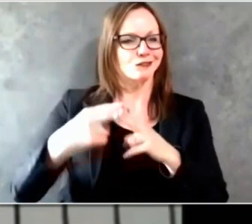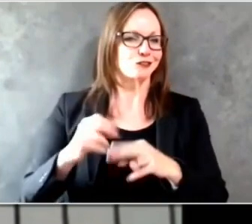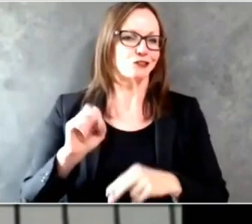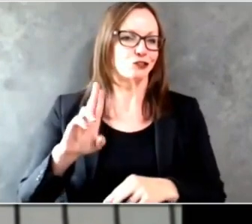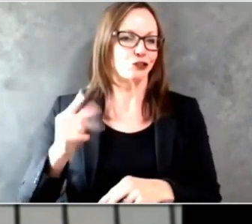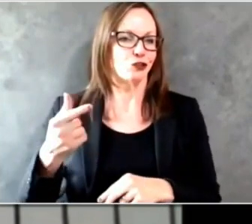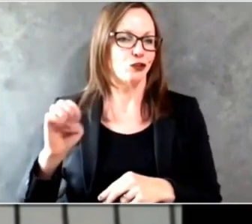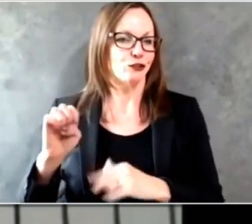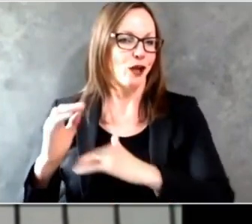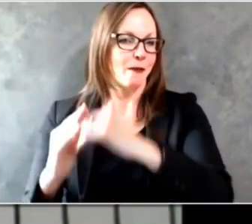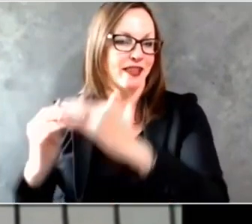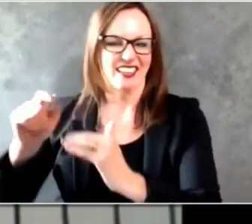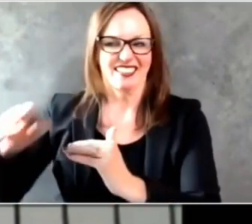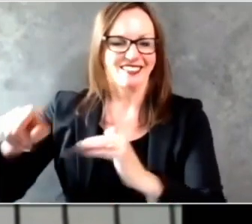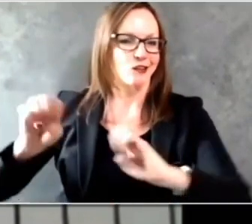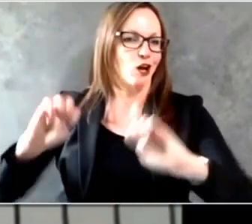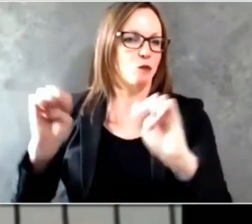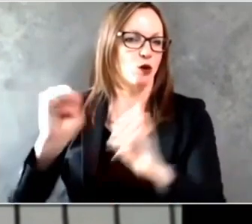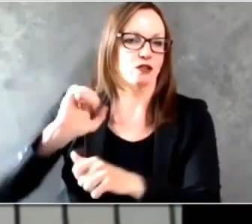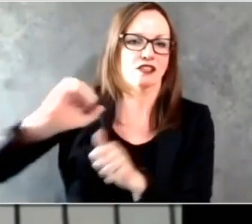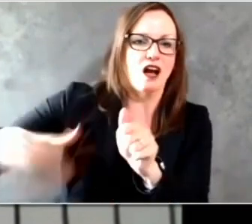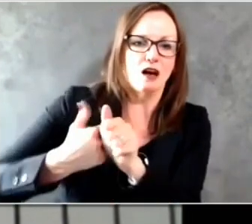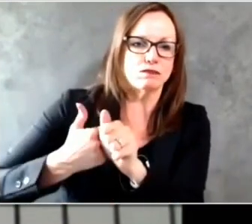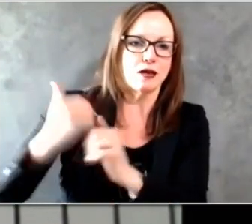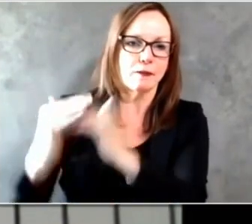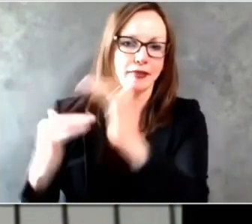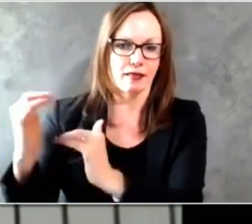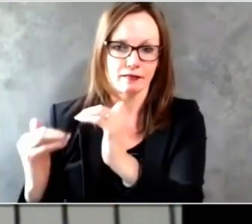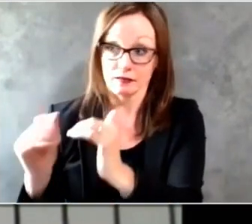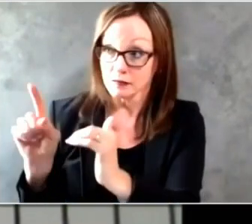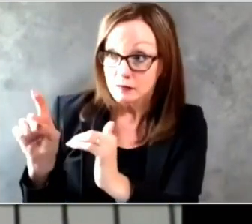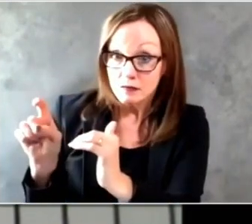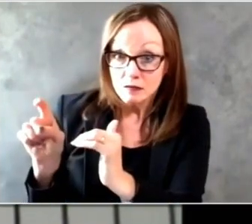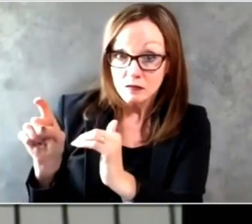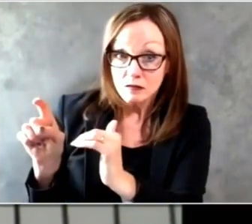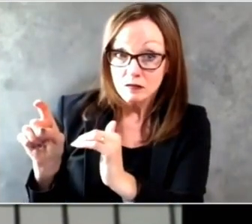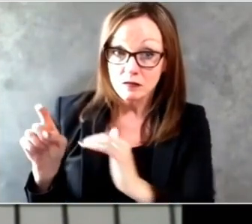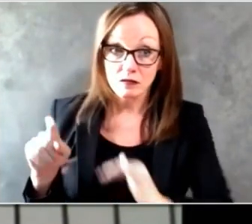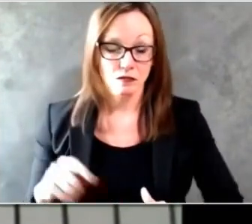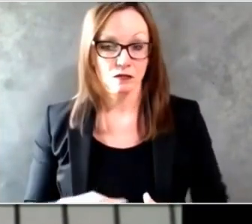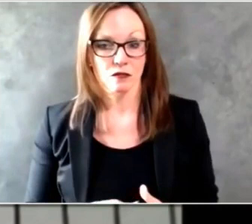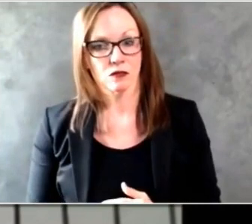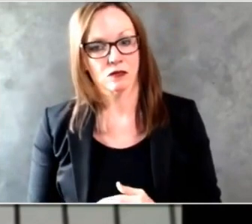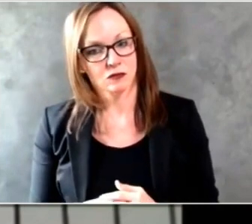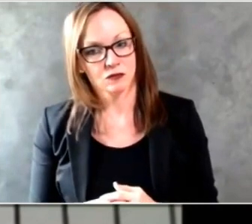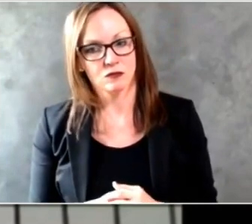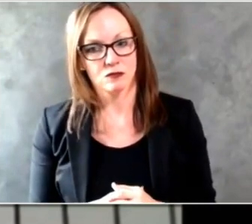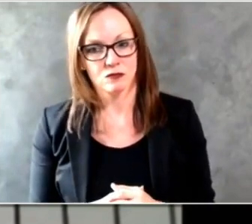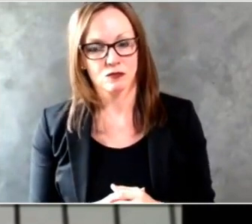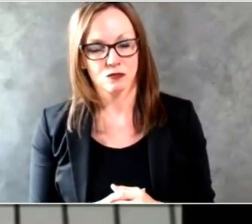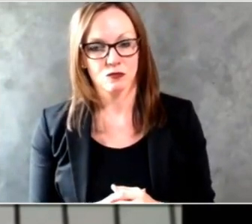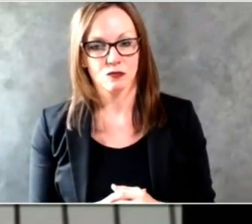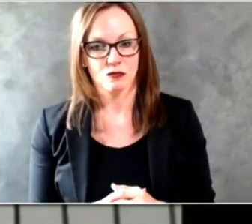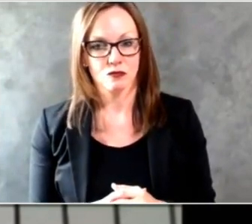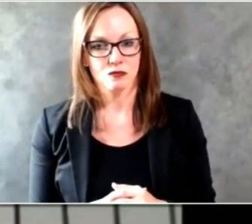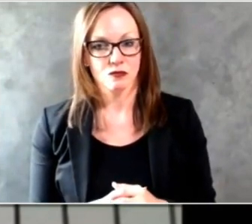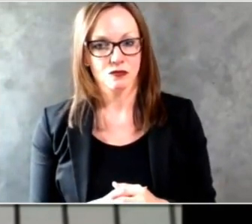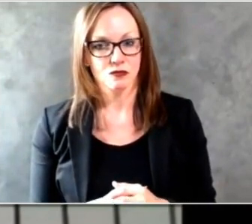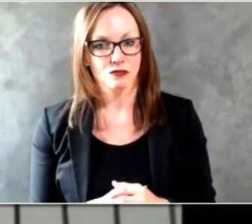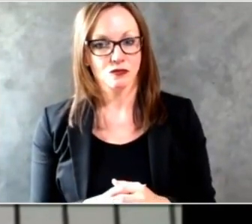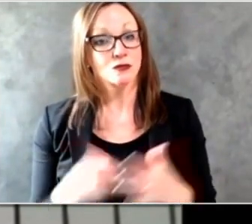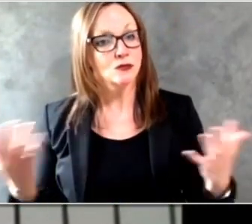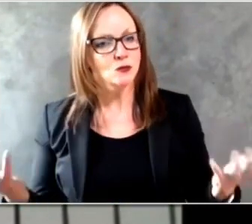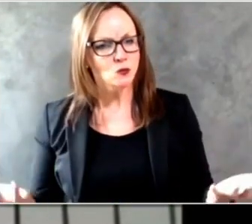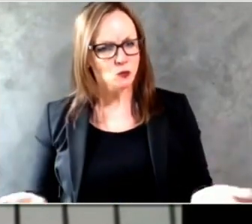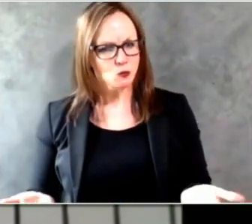go in a direction where we might anticipate a need in the Dane County area. But so far, my understanding is that those conversations